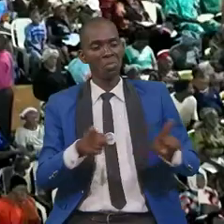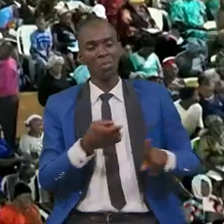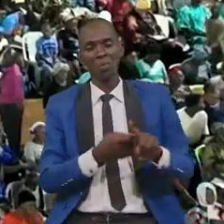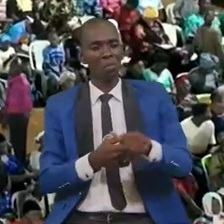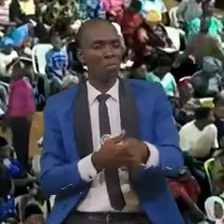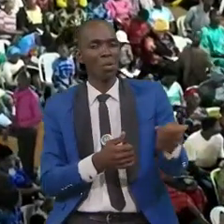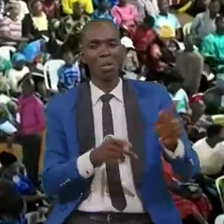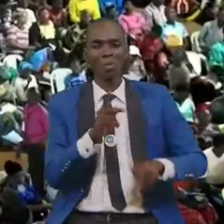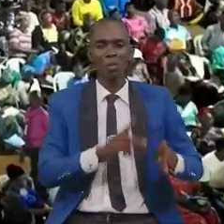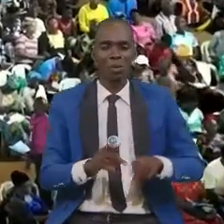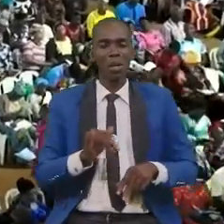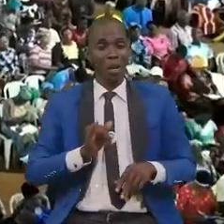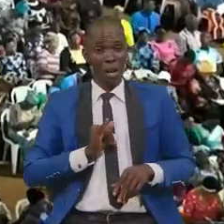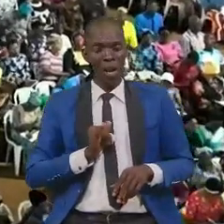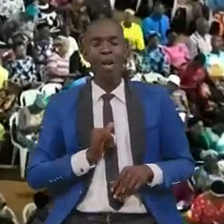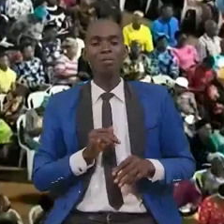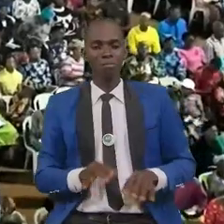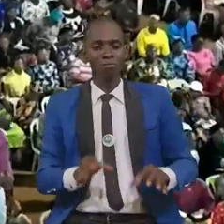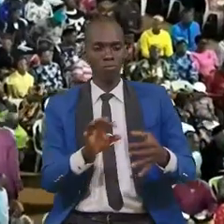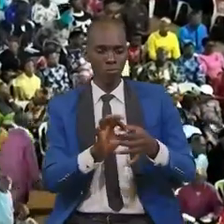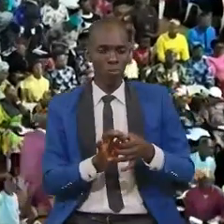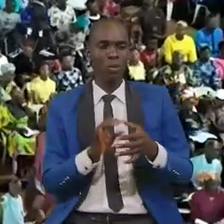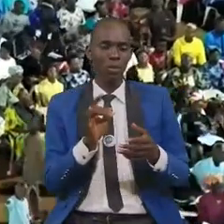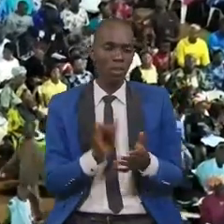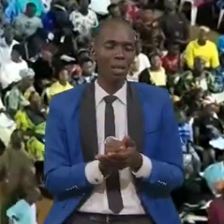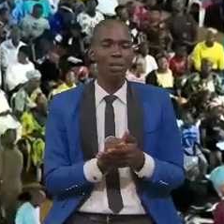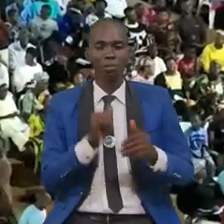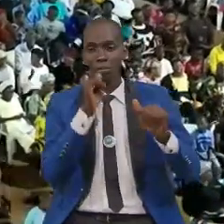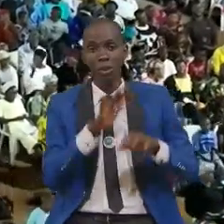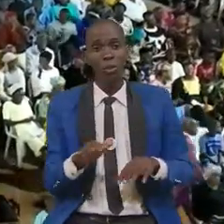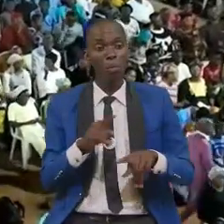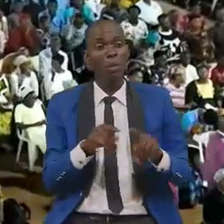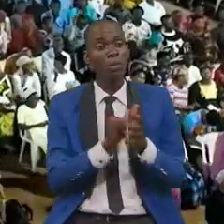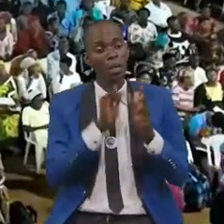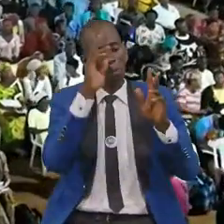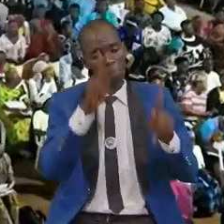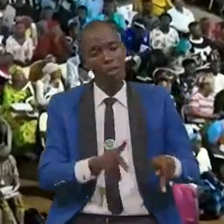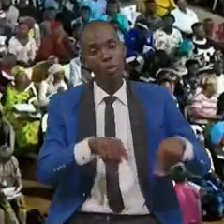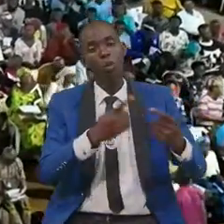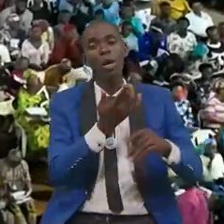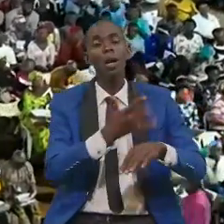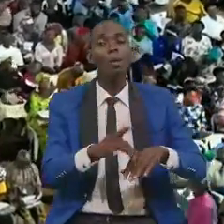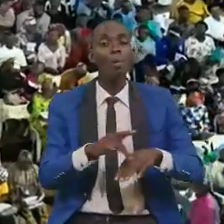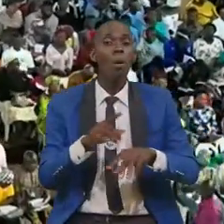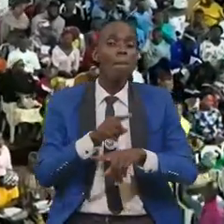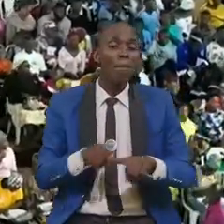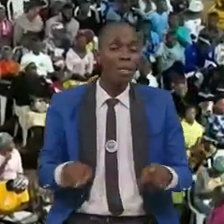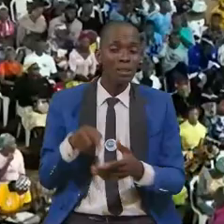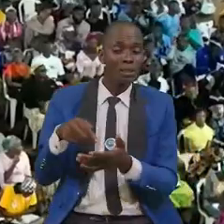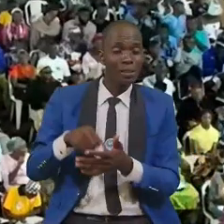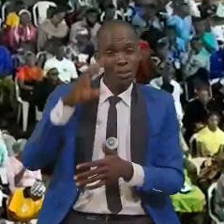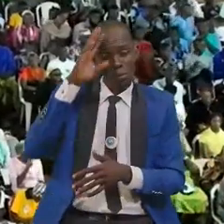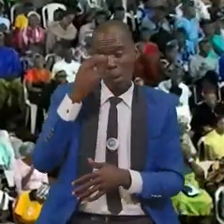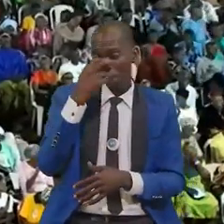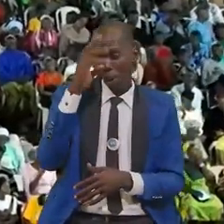the blessing from you. He went away empty-handed. But this man knew how to pray.